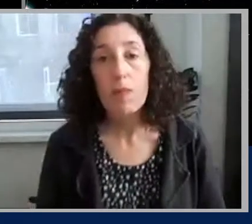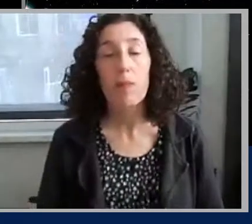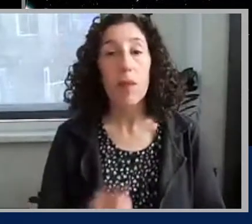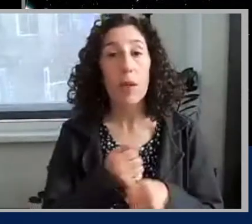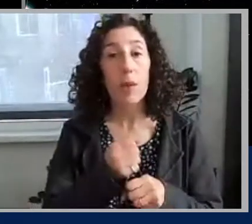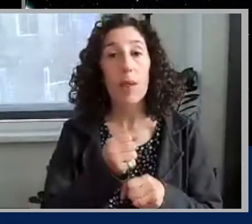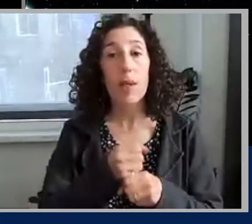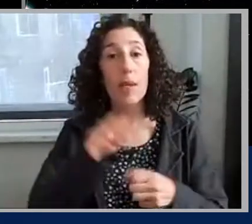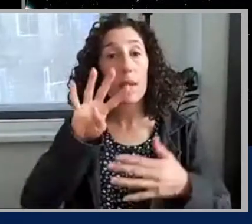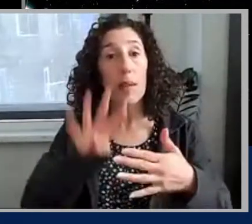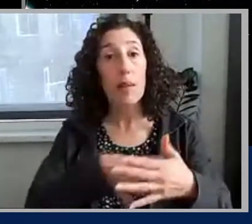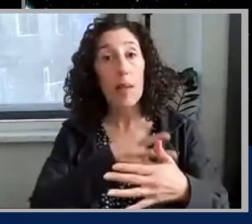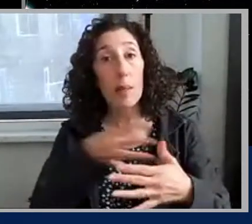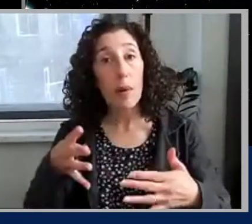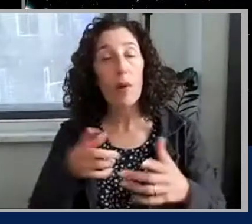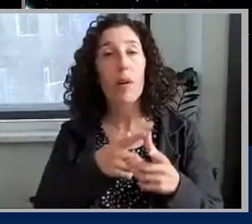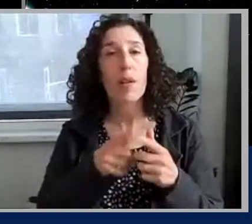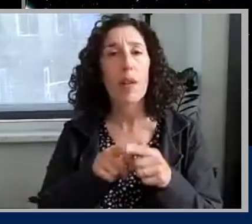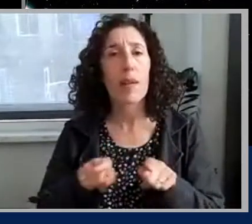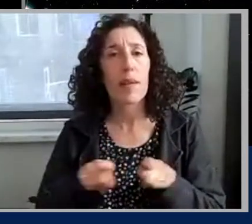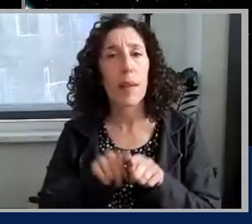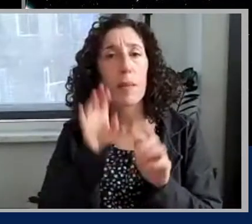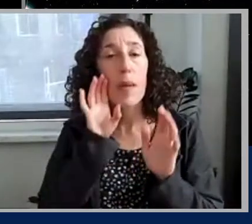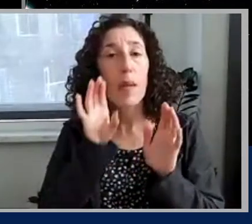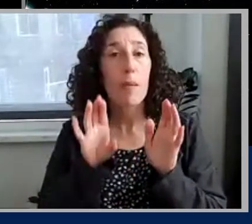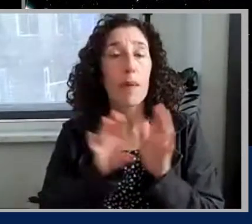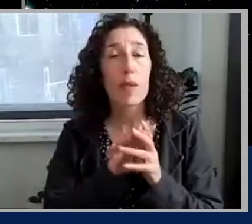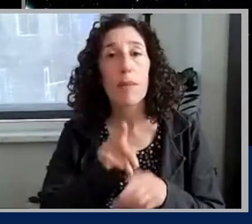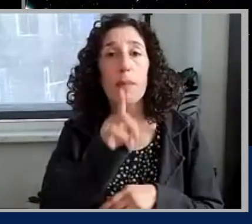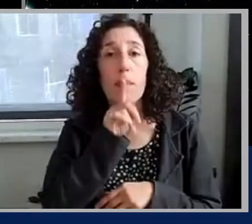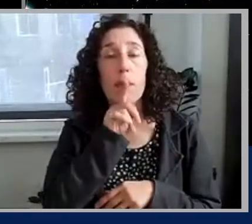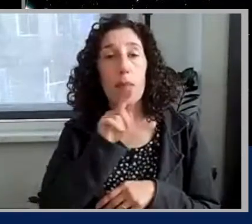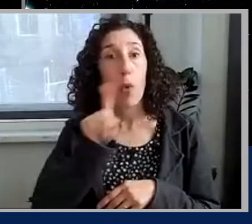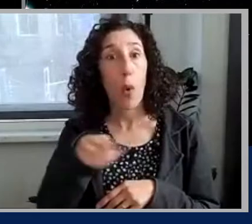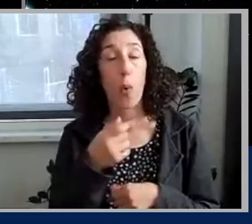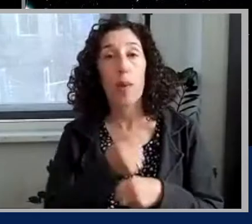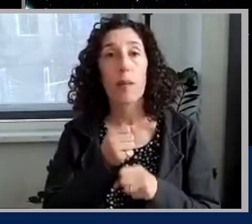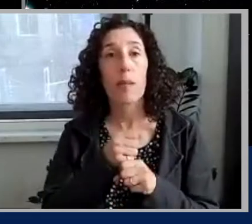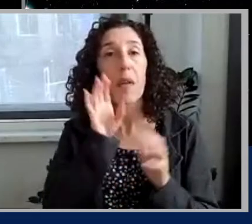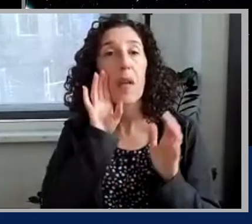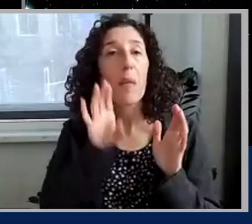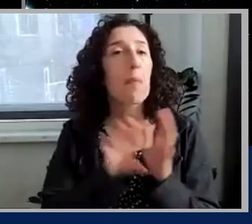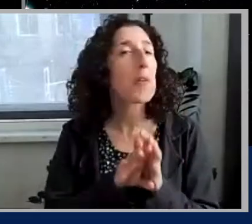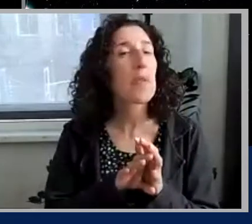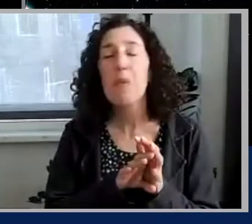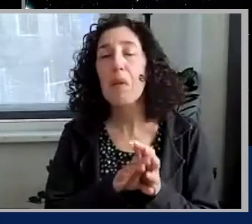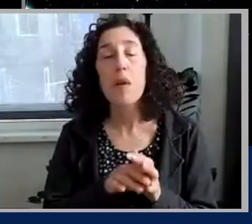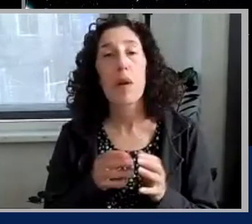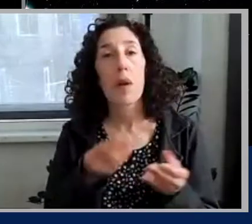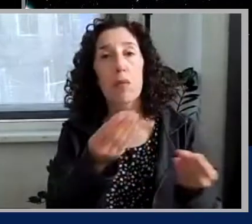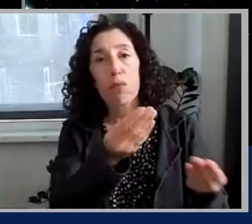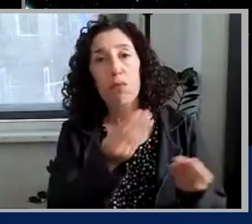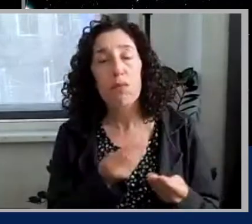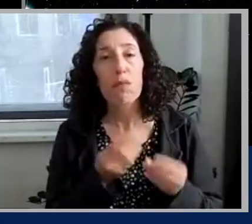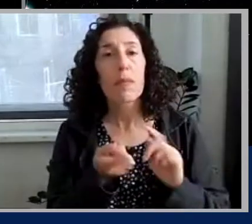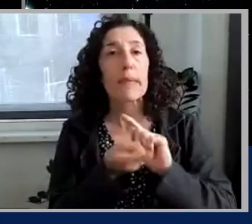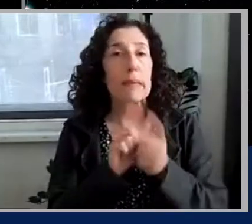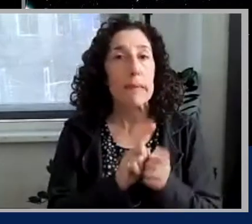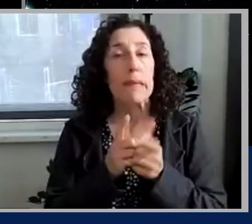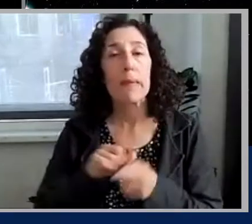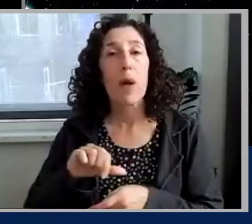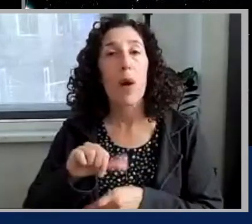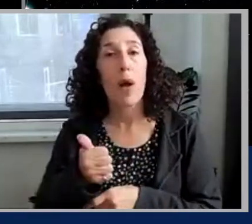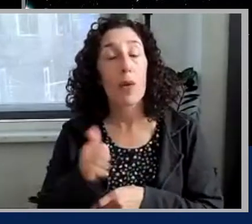image. But we don't have to just create the image, right? We can take that data and translate it another step further. We can translate that data into